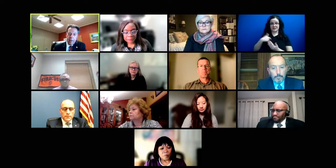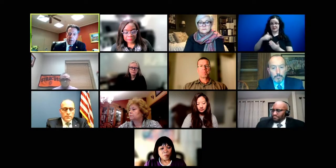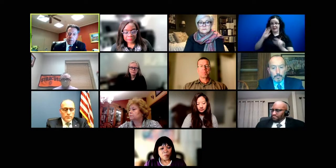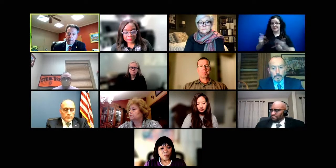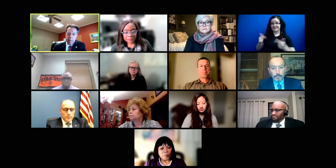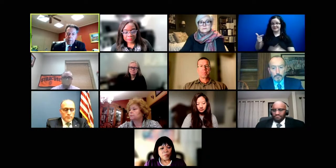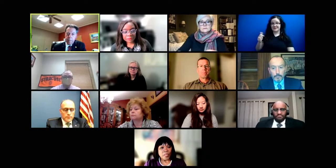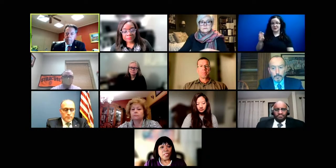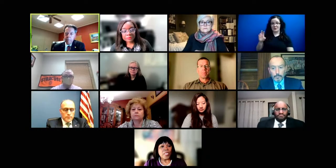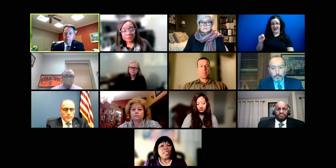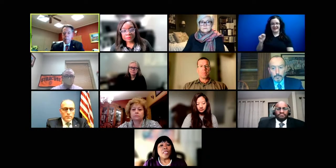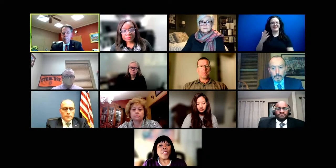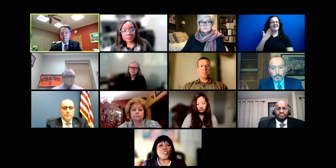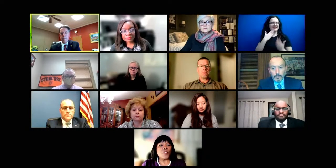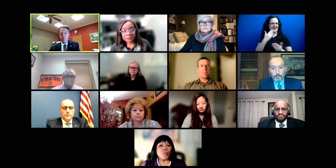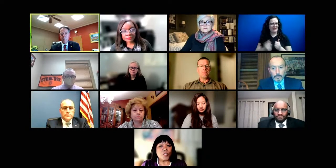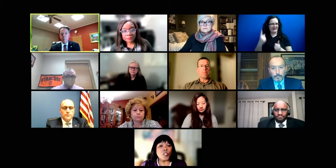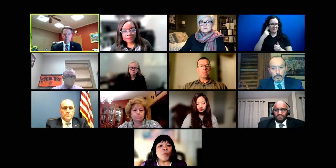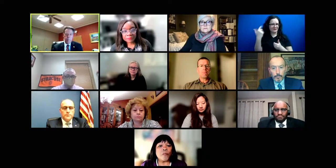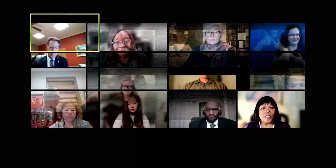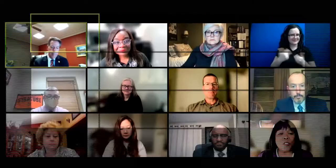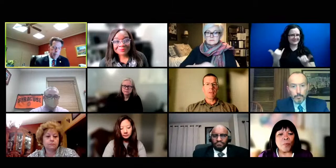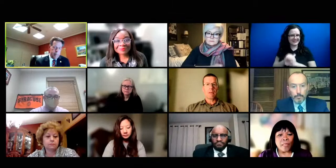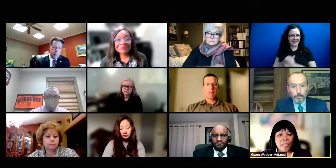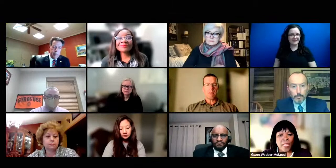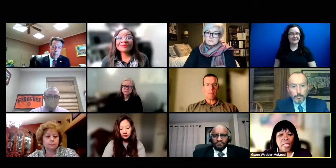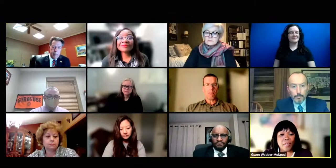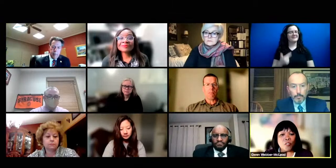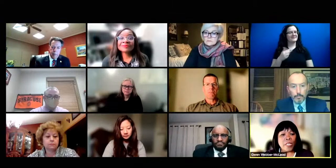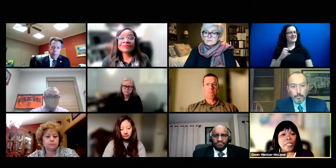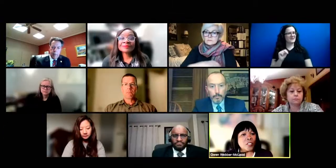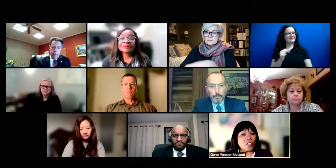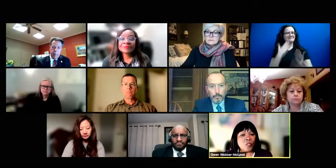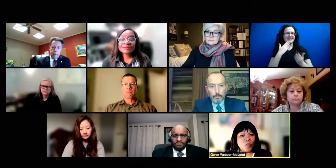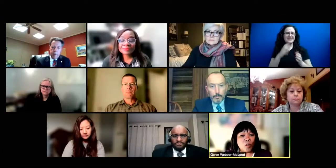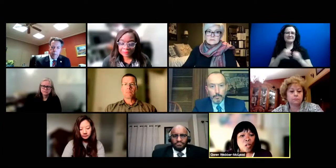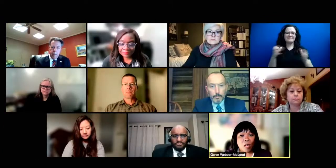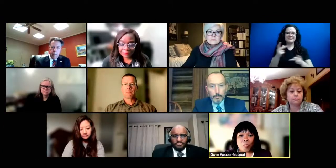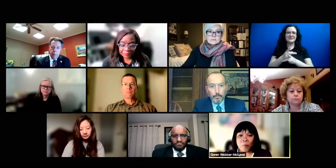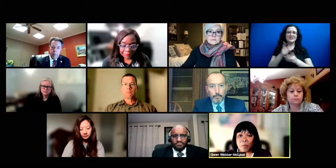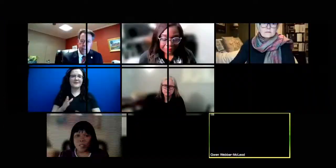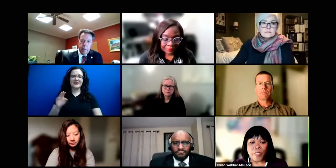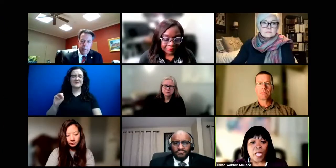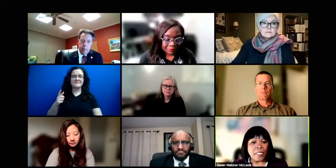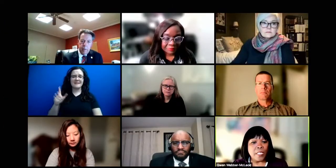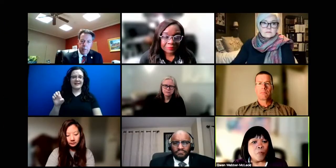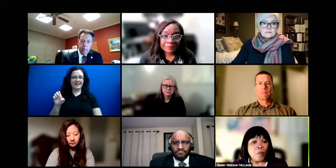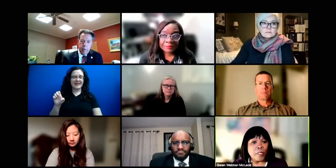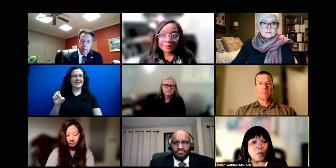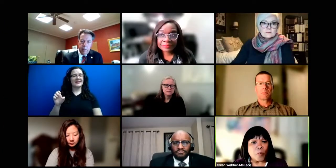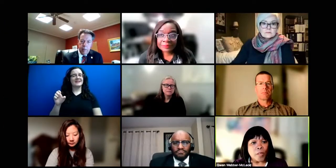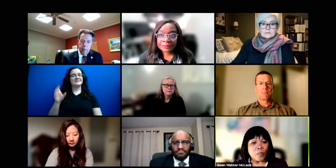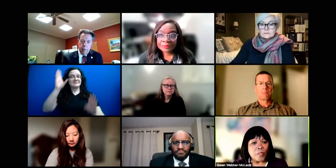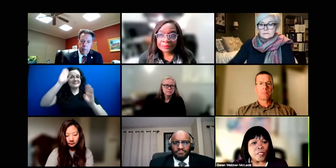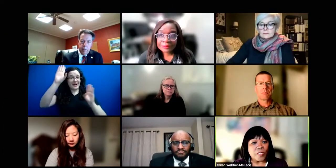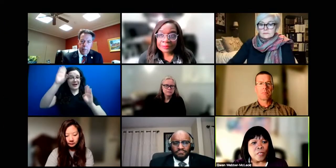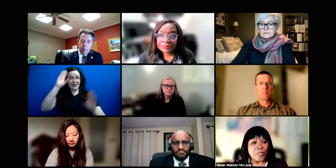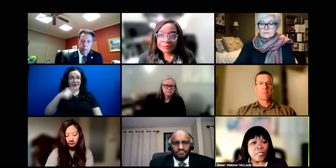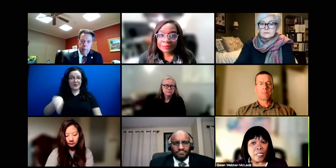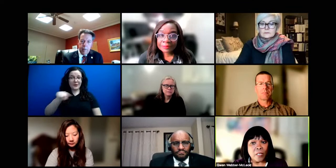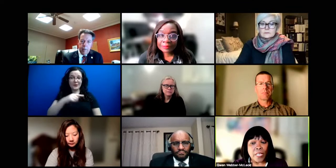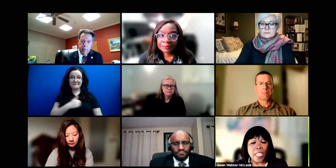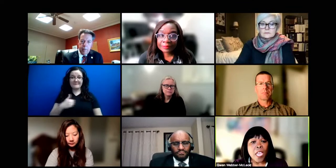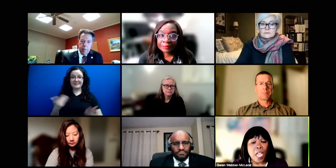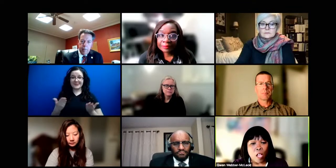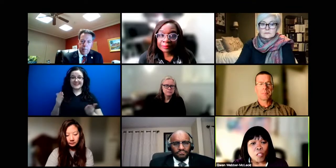tonight. Thank you so much, Supervisor Melee, and greetings to the members of the Idea Board that are present with us